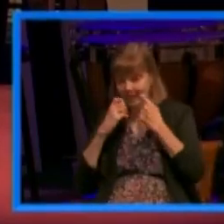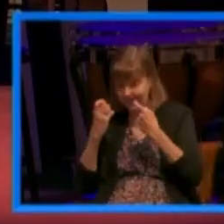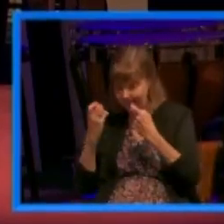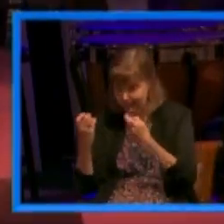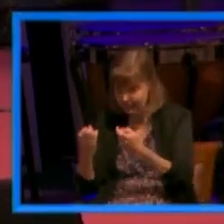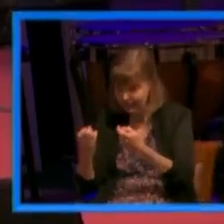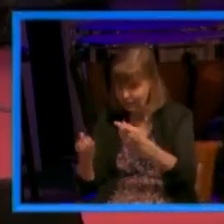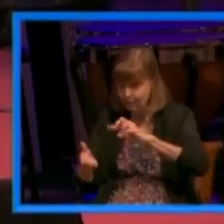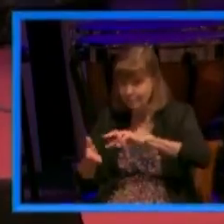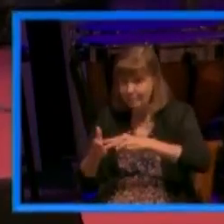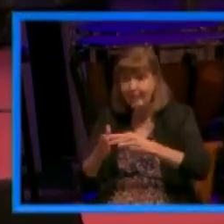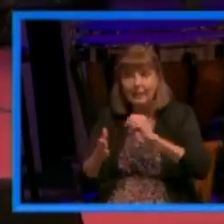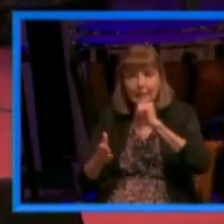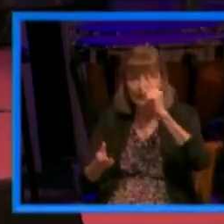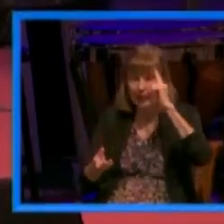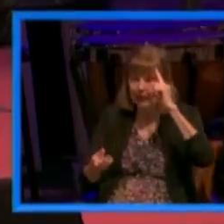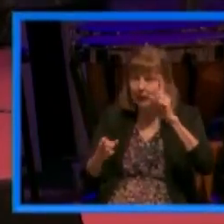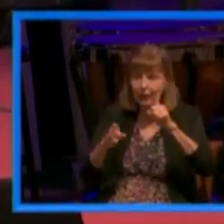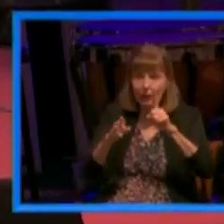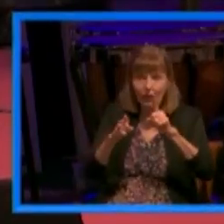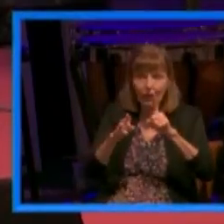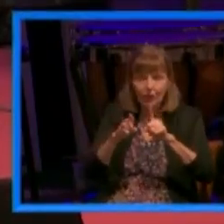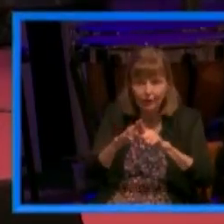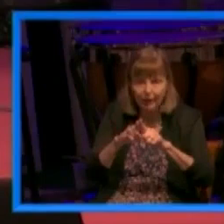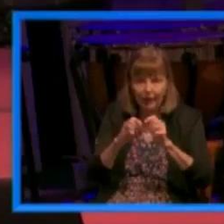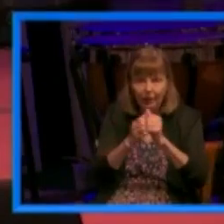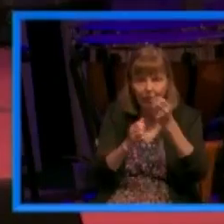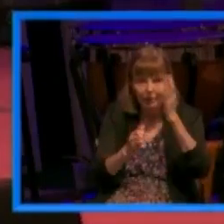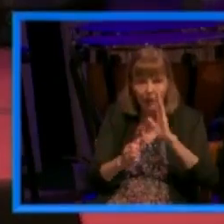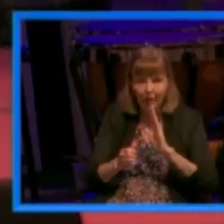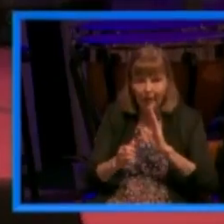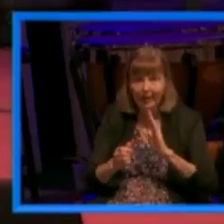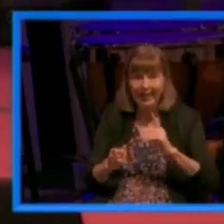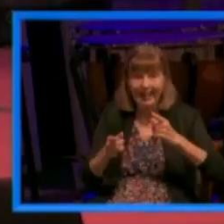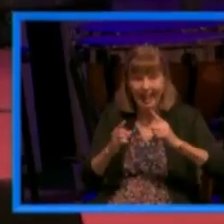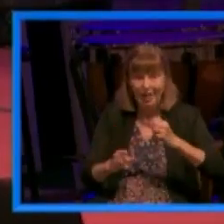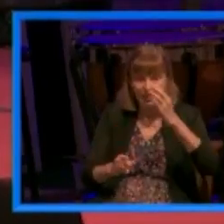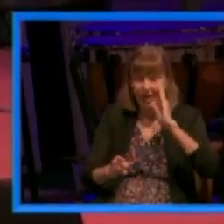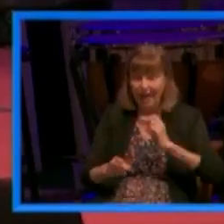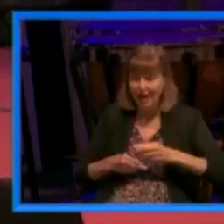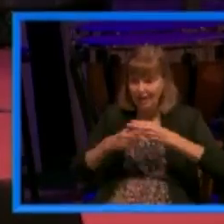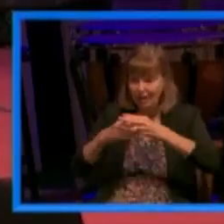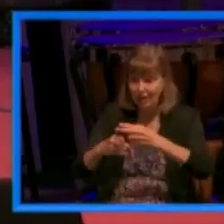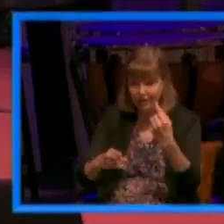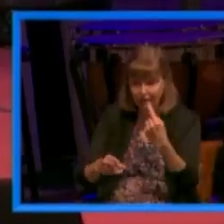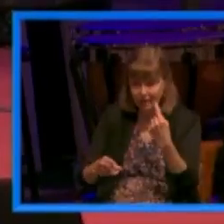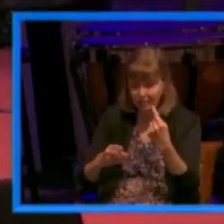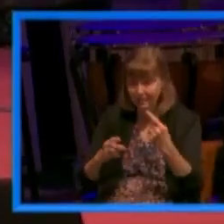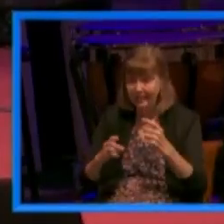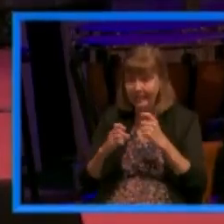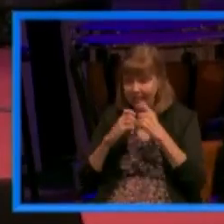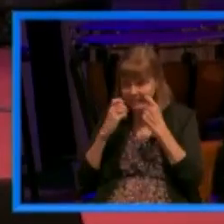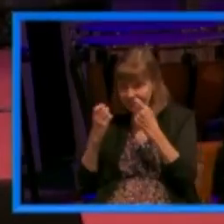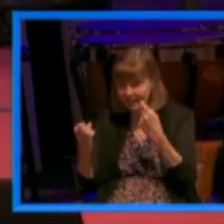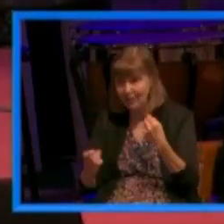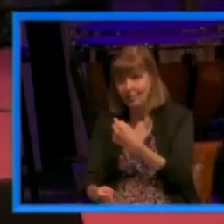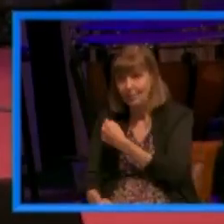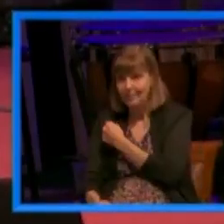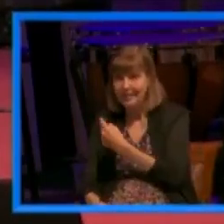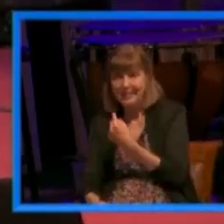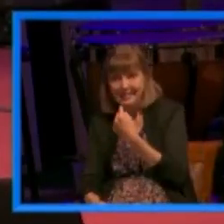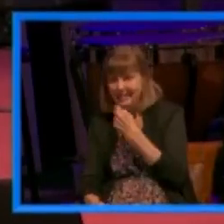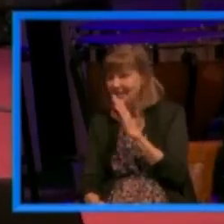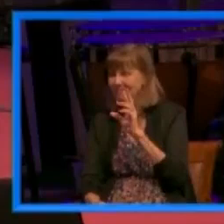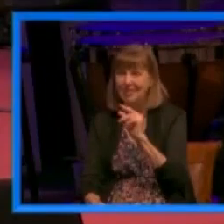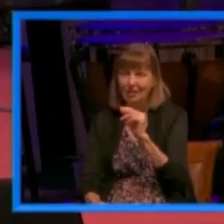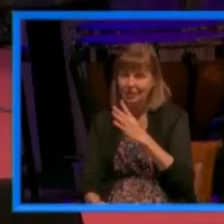with God. When God calls sin, sin, and we call it something else, we have not agreed with God and we are not battling sin.